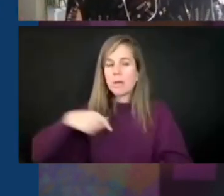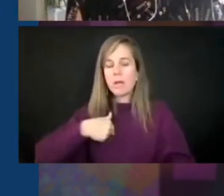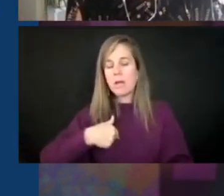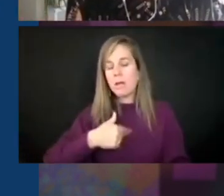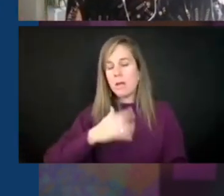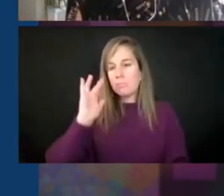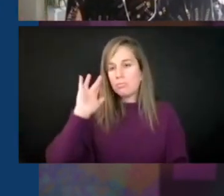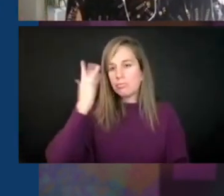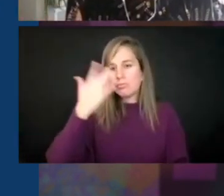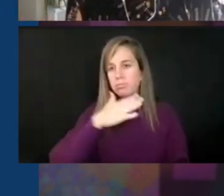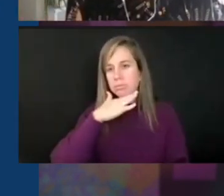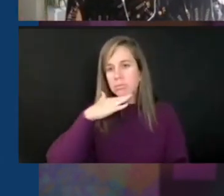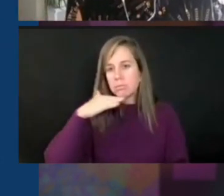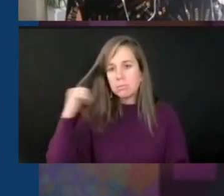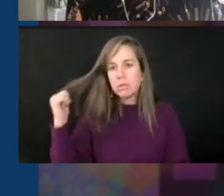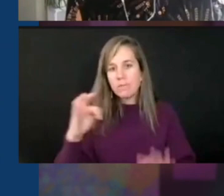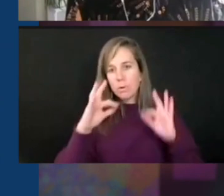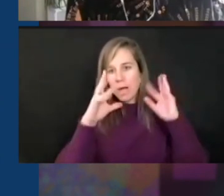about.